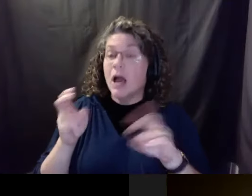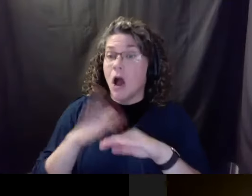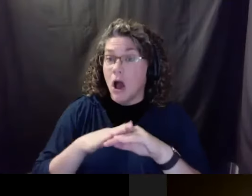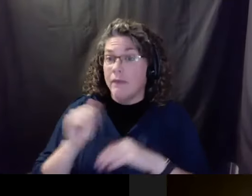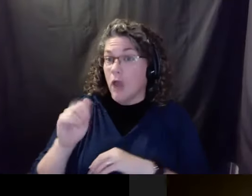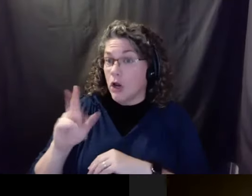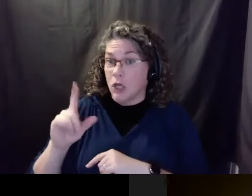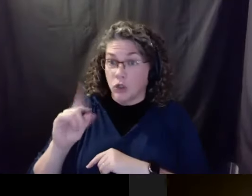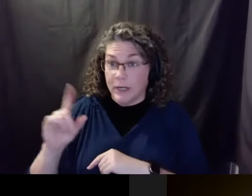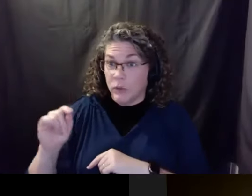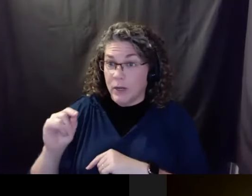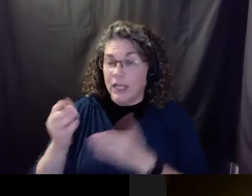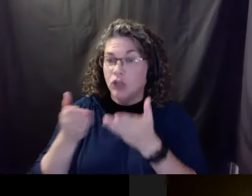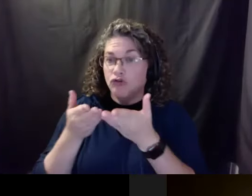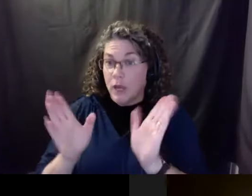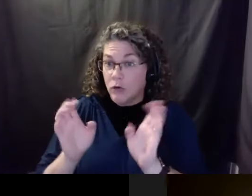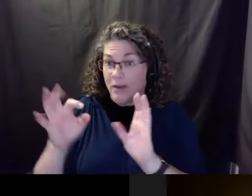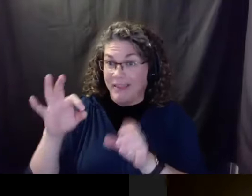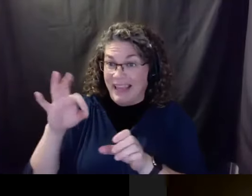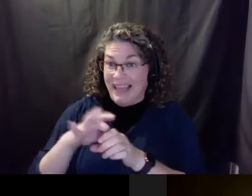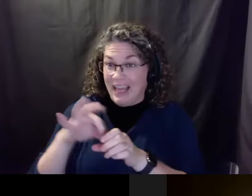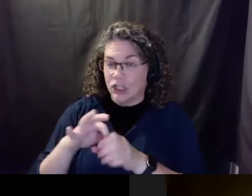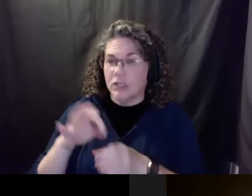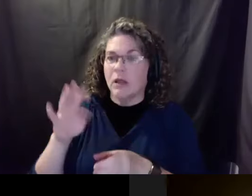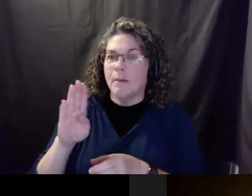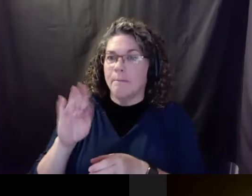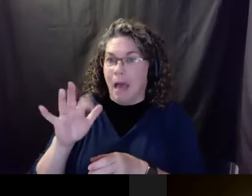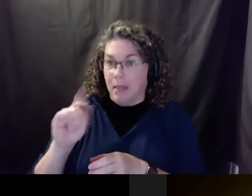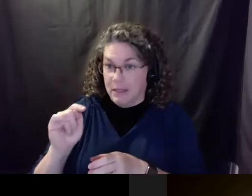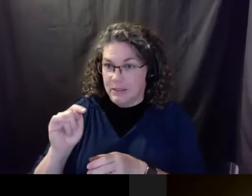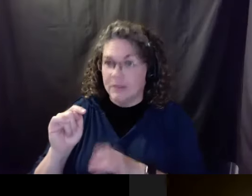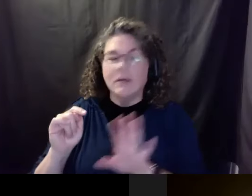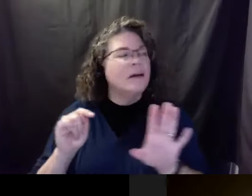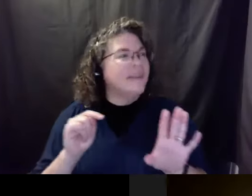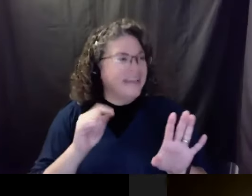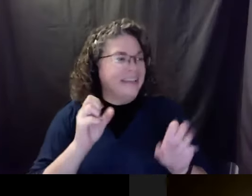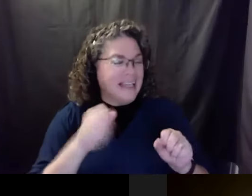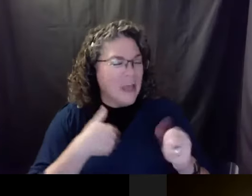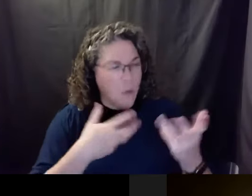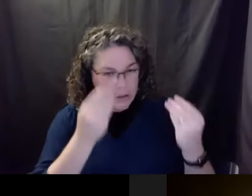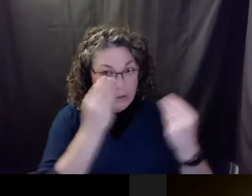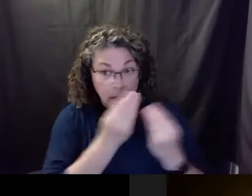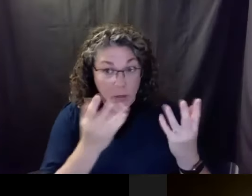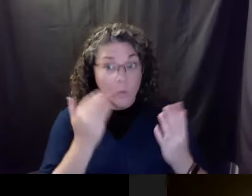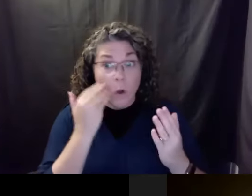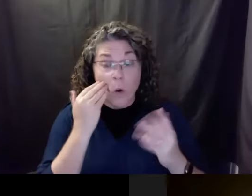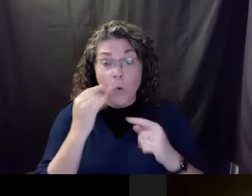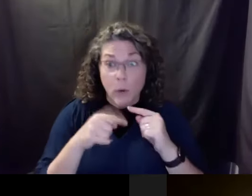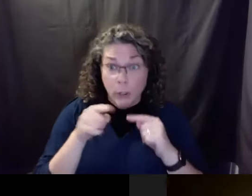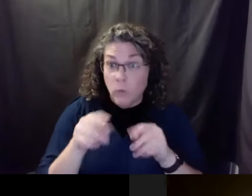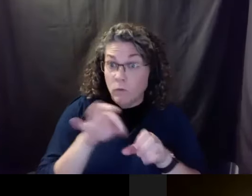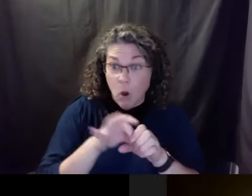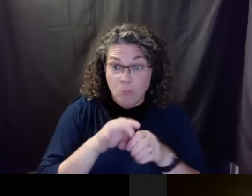2020 general election ballot. Yes, I wanted to let people know that whenever you vote, whether you're doing